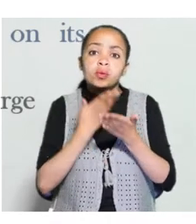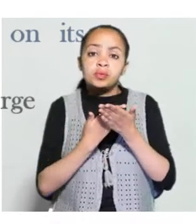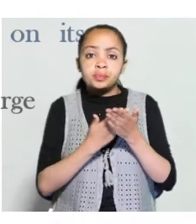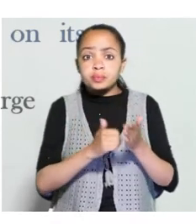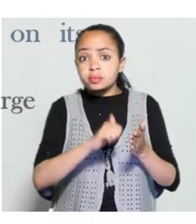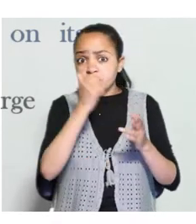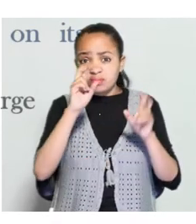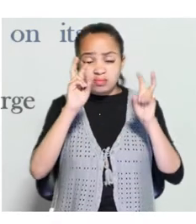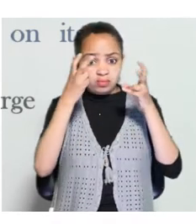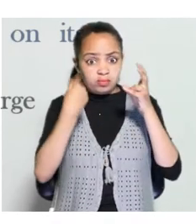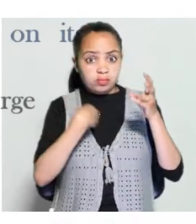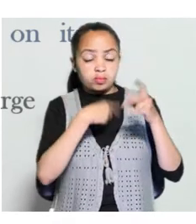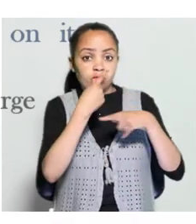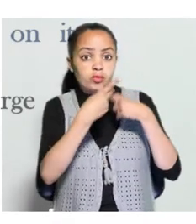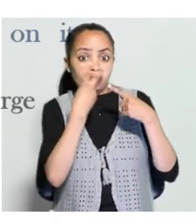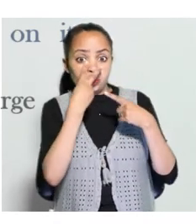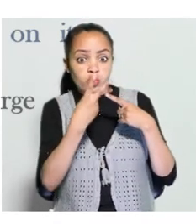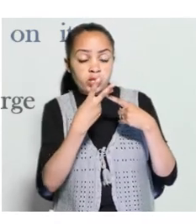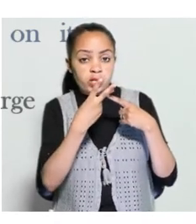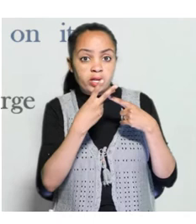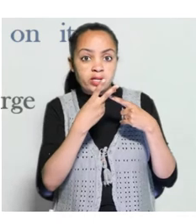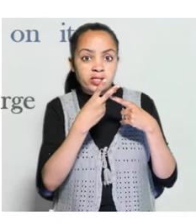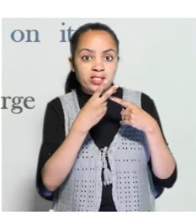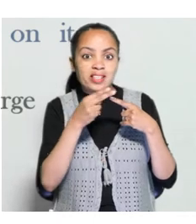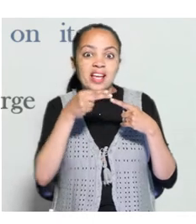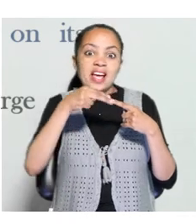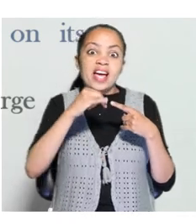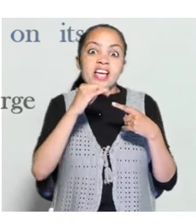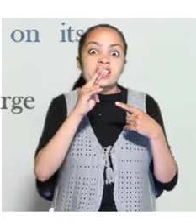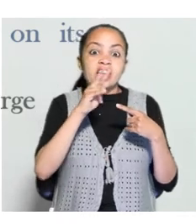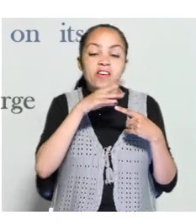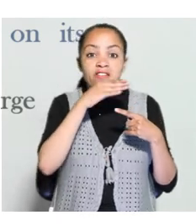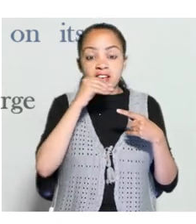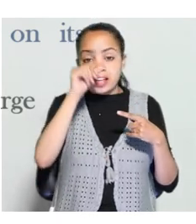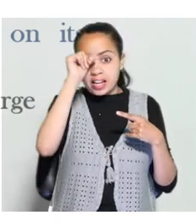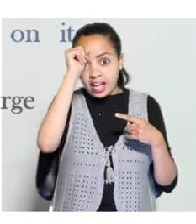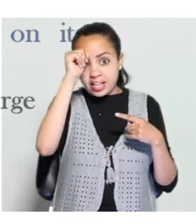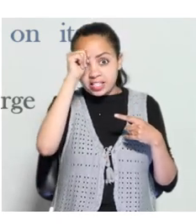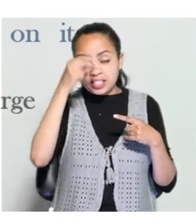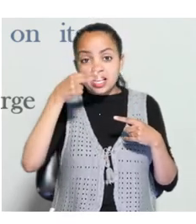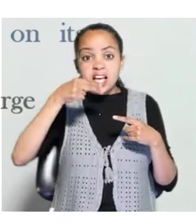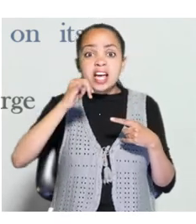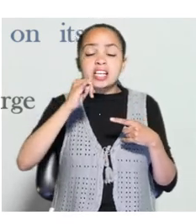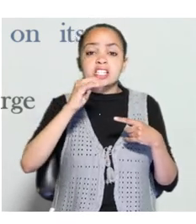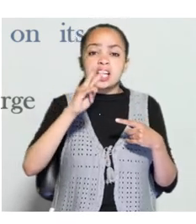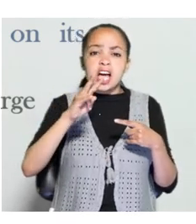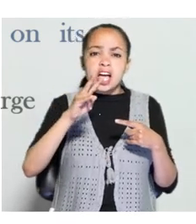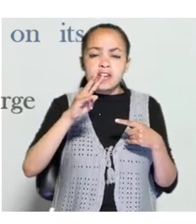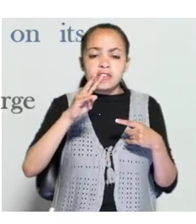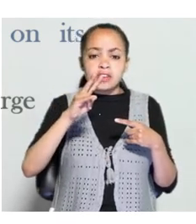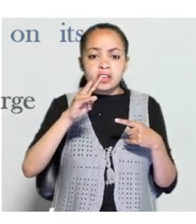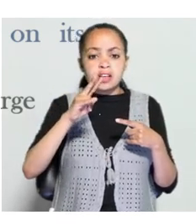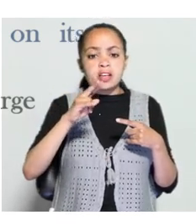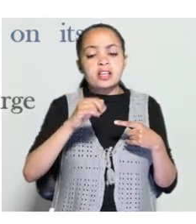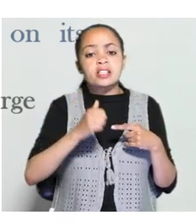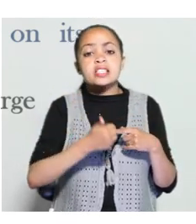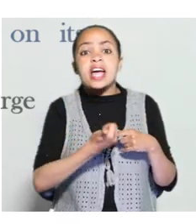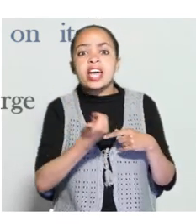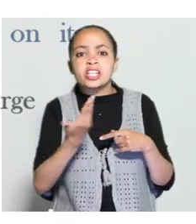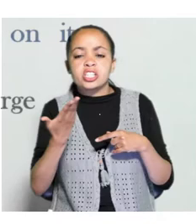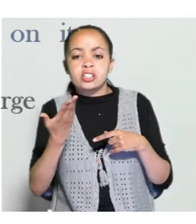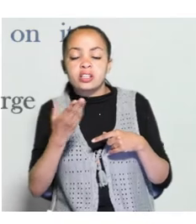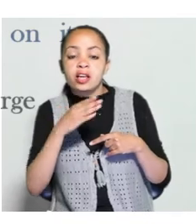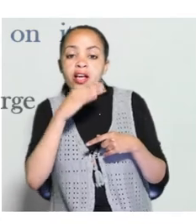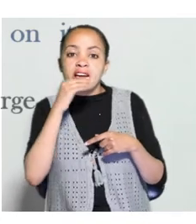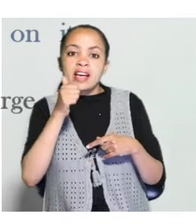another topic that we are going to see is HIV in AIDS. HIV is a causative agent,